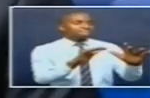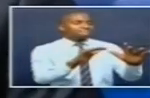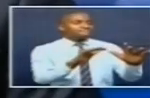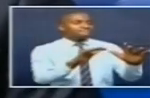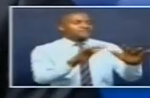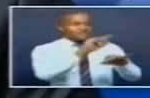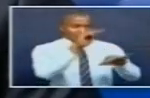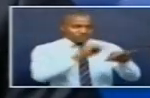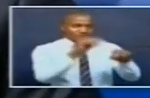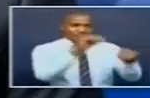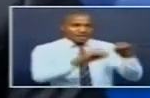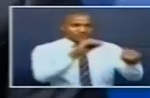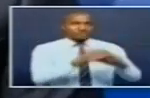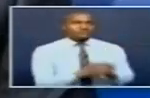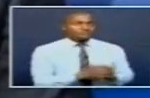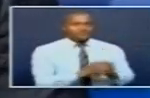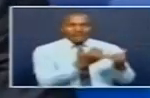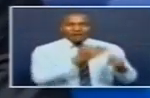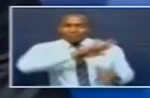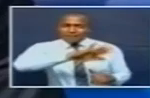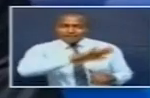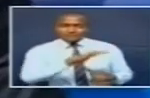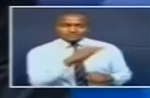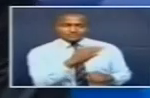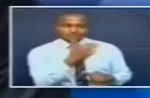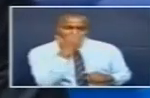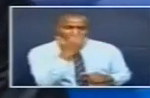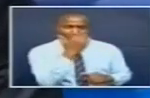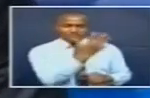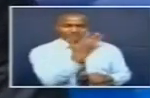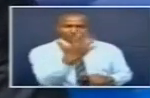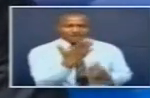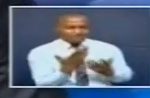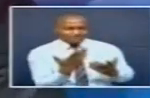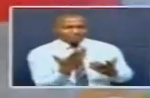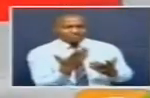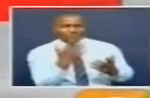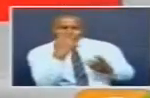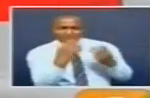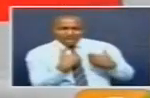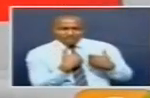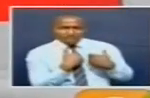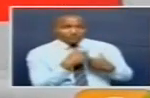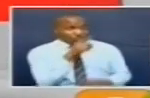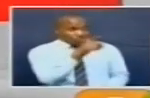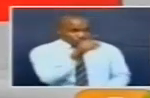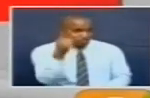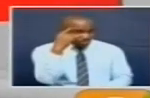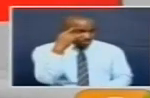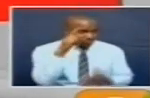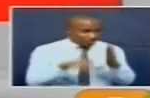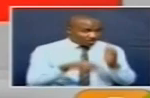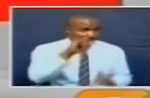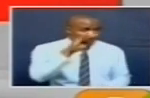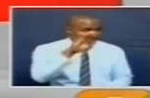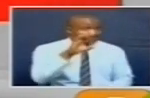to worry 55 days to the election. And what do you think? Is IBC ready for the election? Talk to us. The hashtag is the big question on